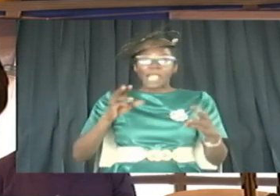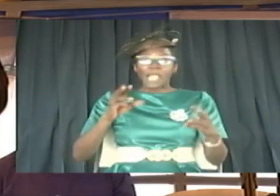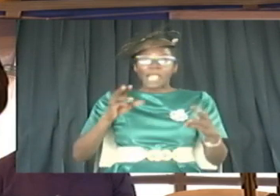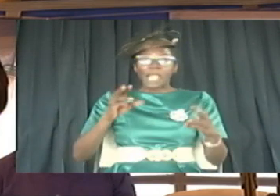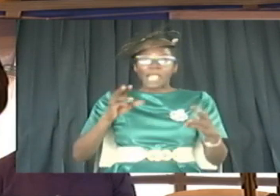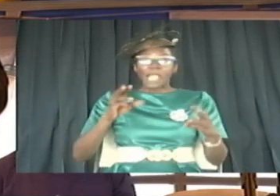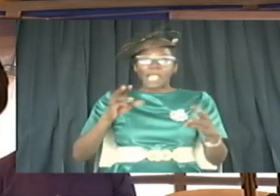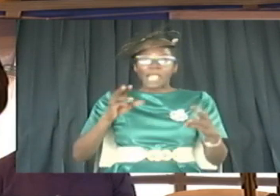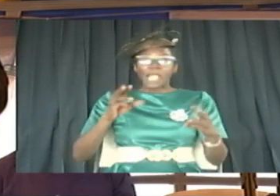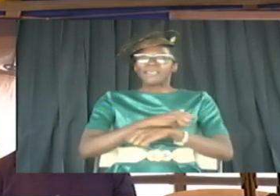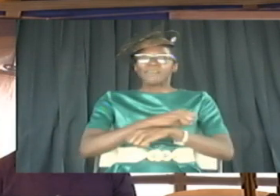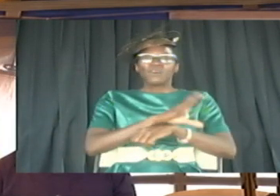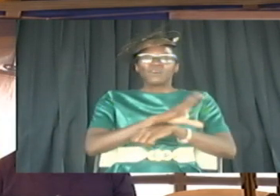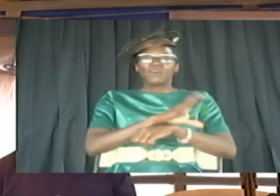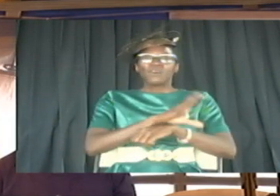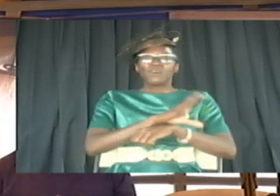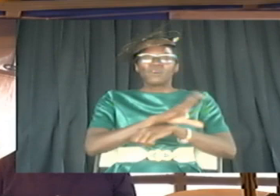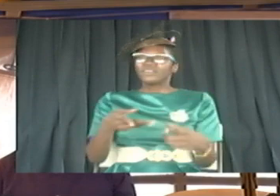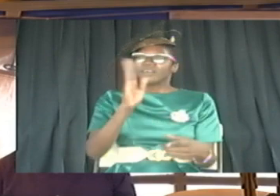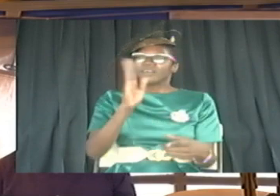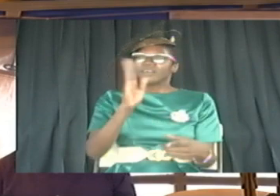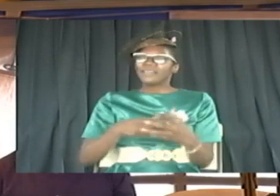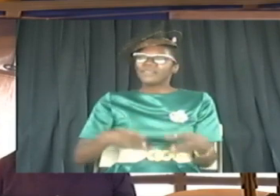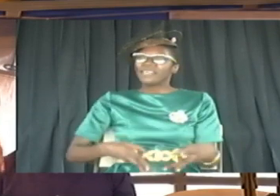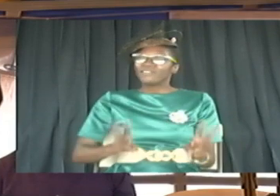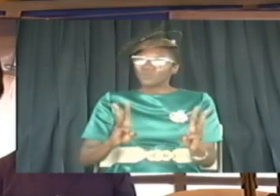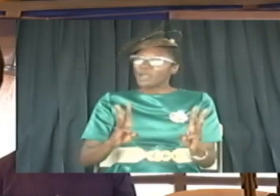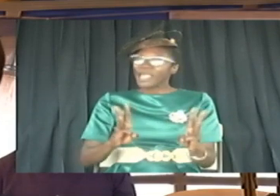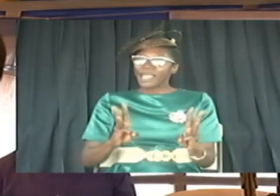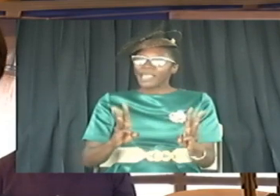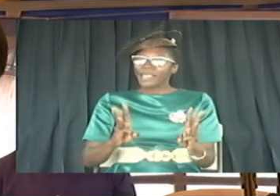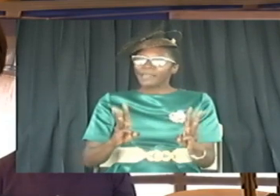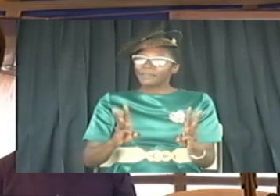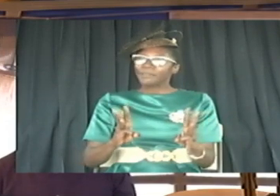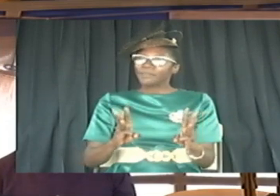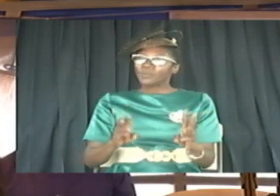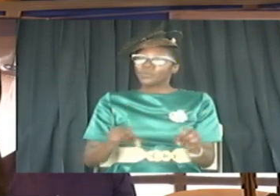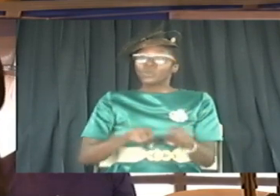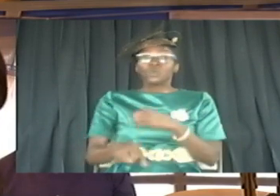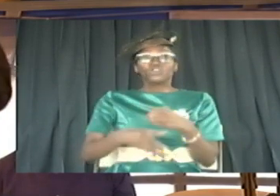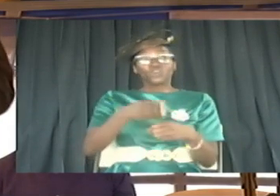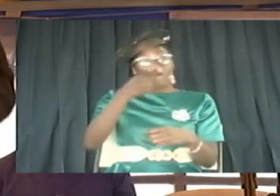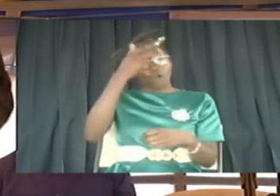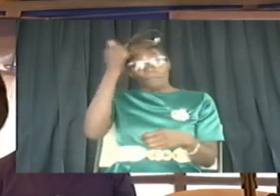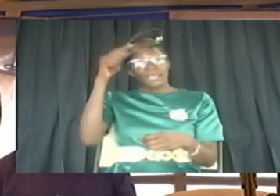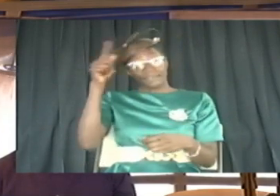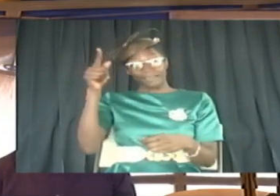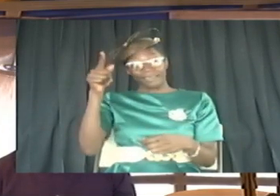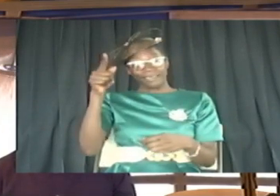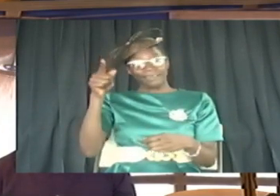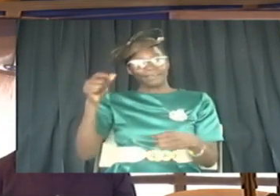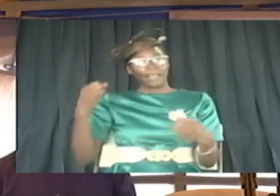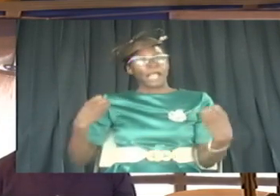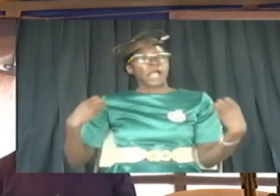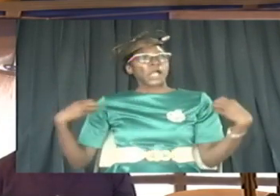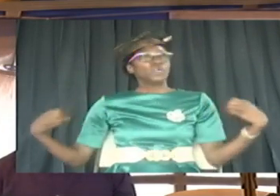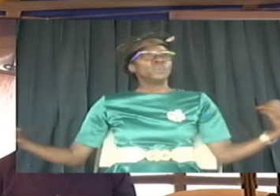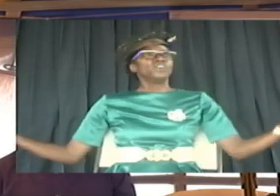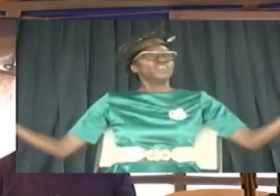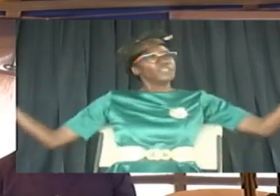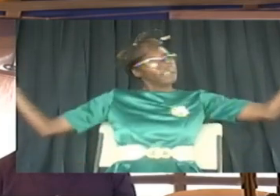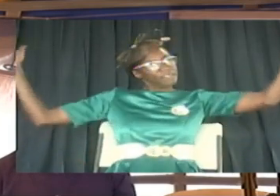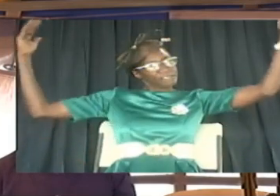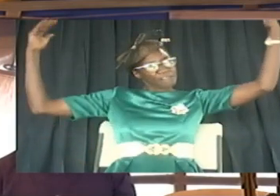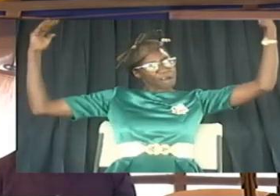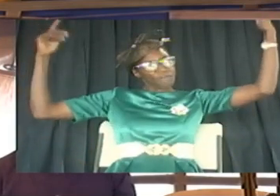counsel to God in this way. And so he, because he is sovereign, and because